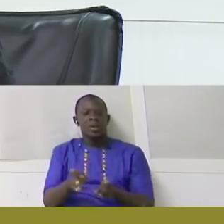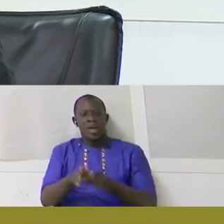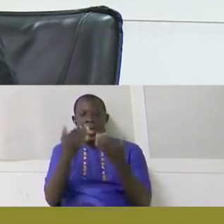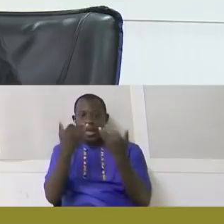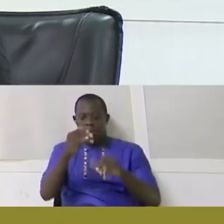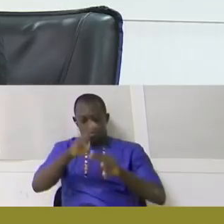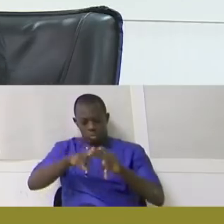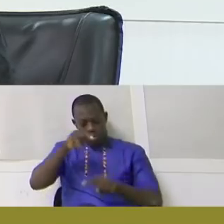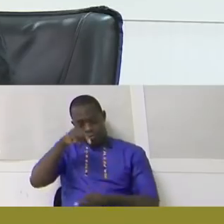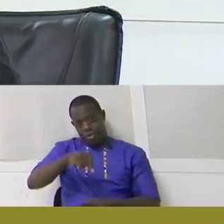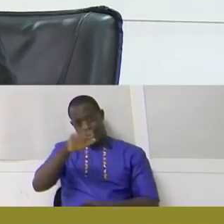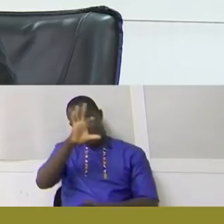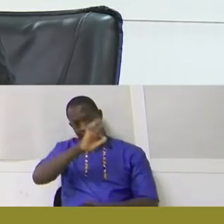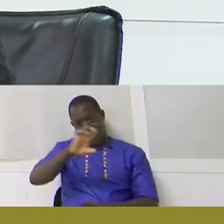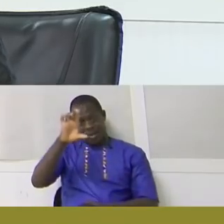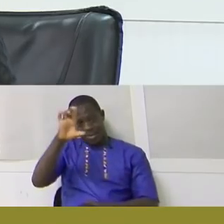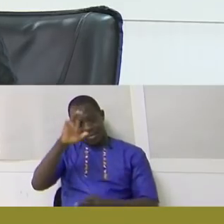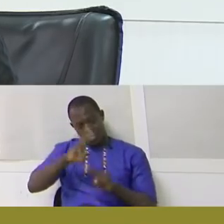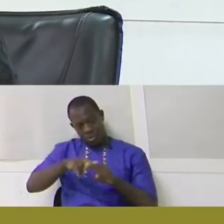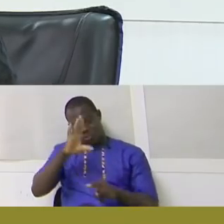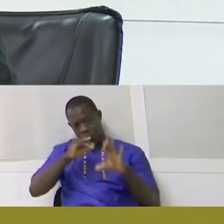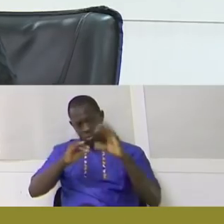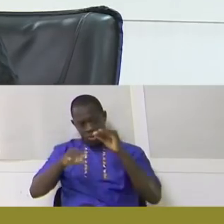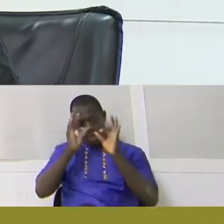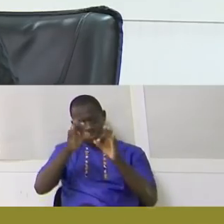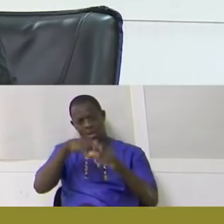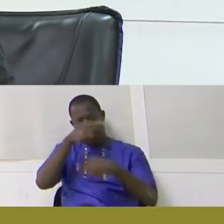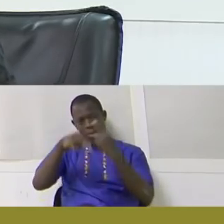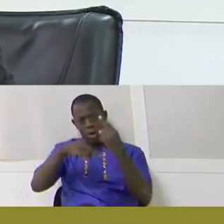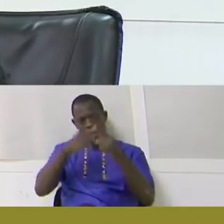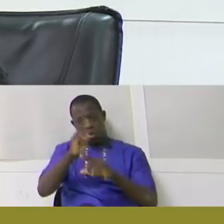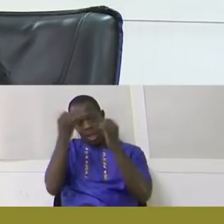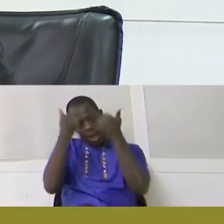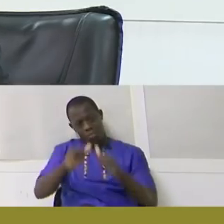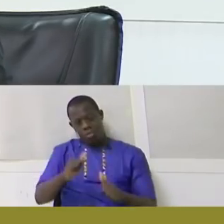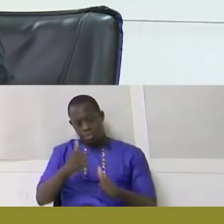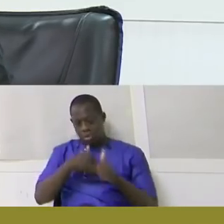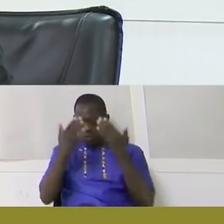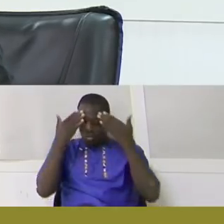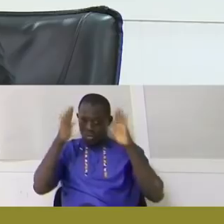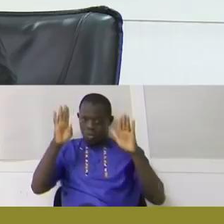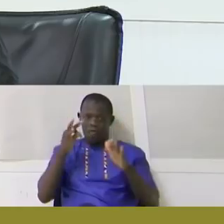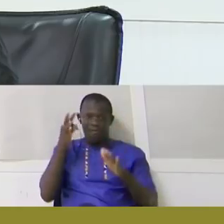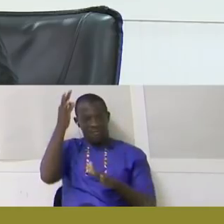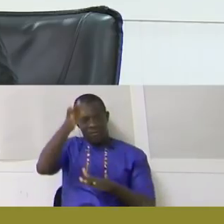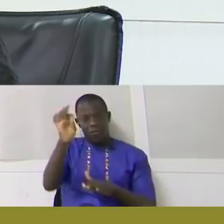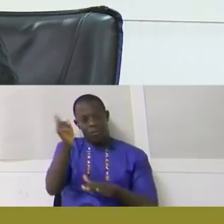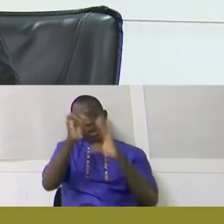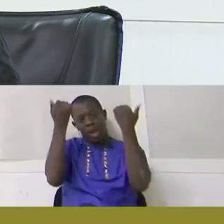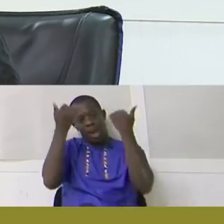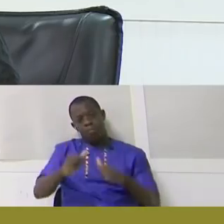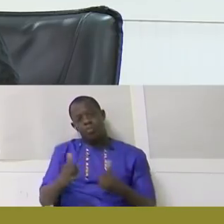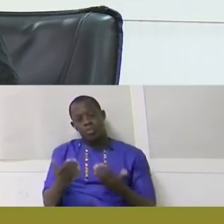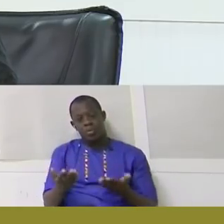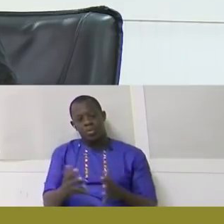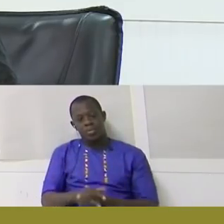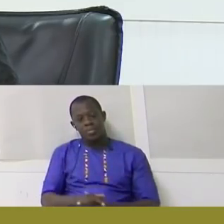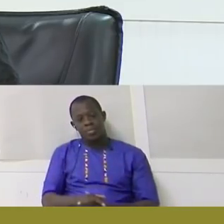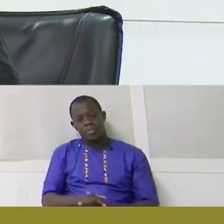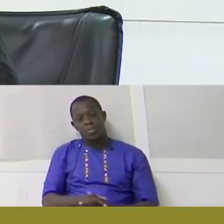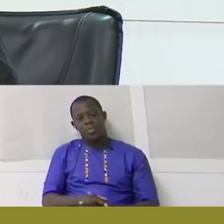tay testify na. I have come here today. I have testified. How ma lan lay fekk suma kanam. I do not know what I will meet in front of me.